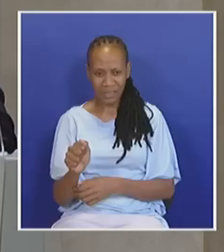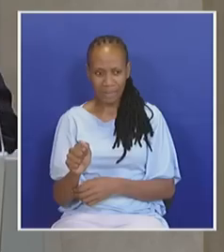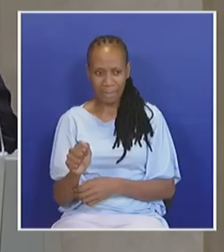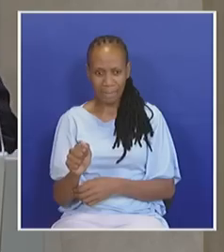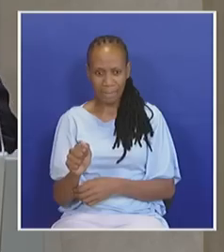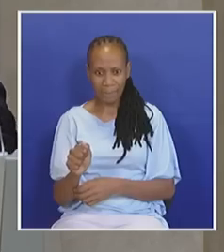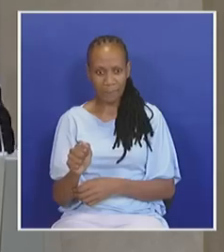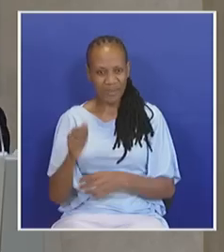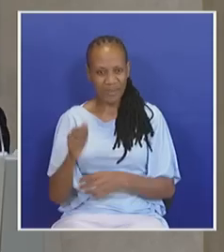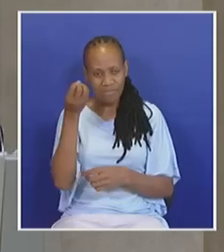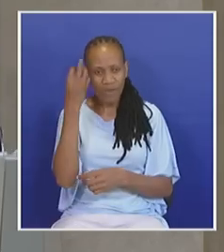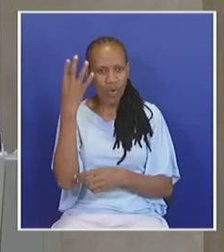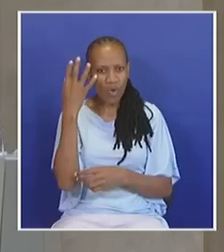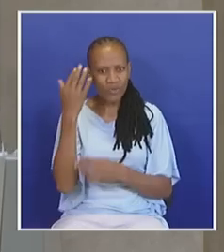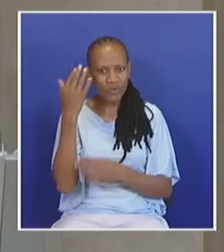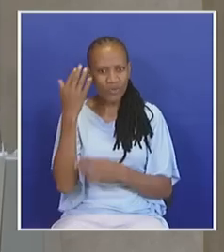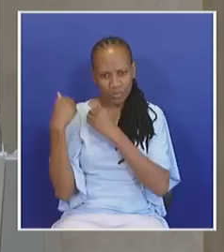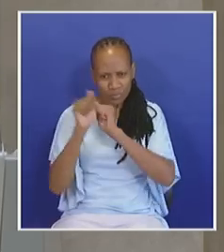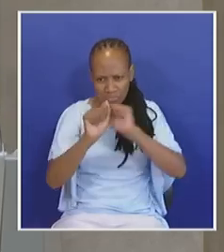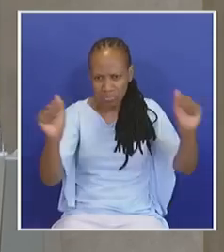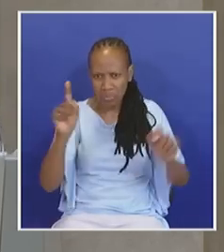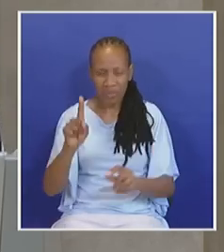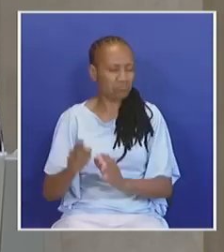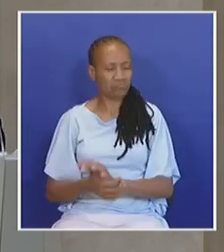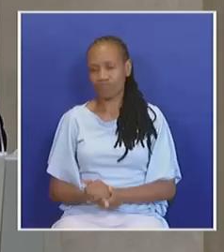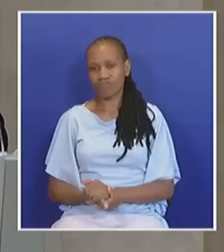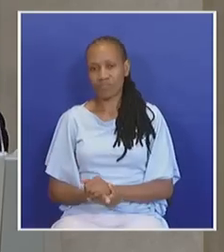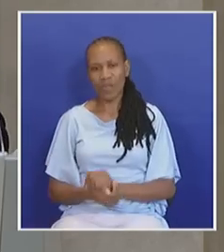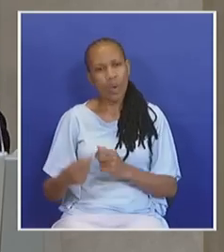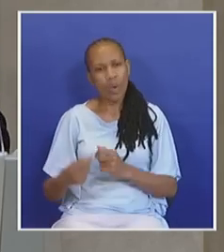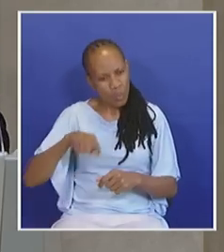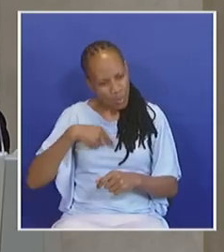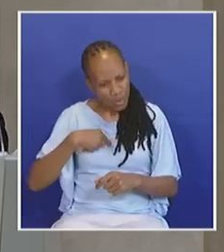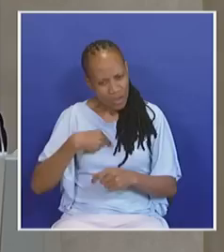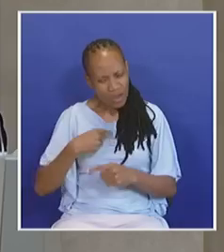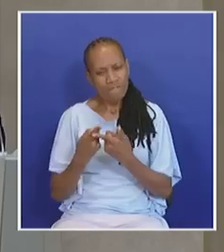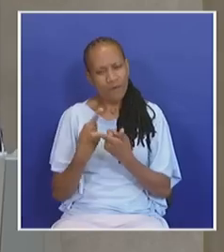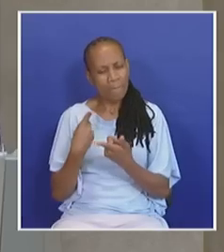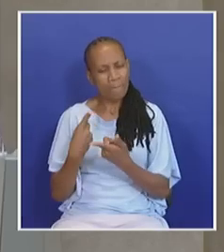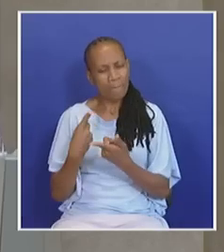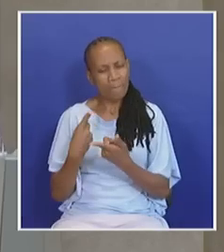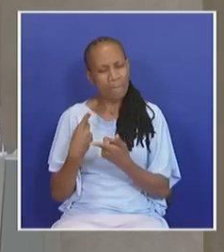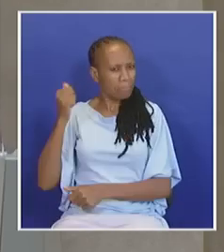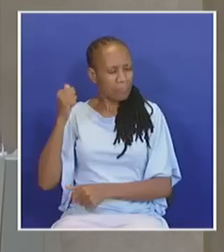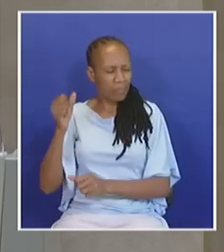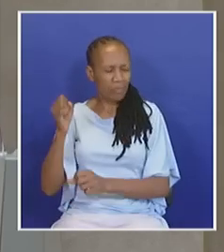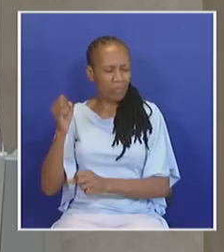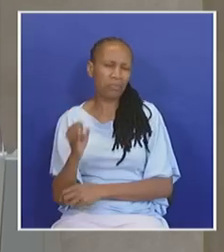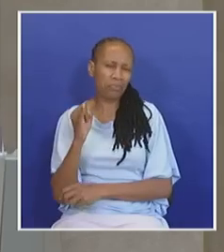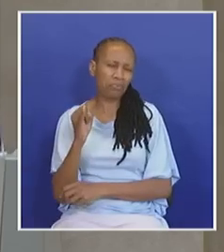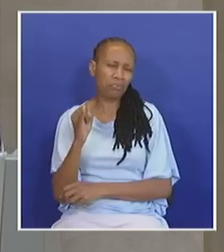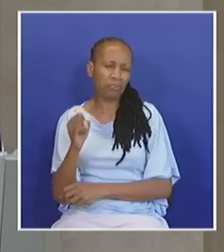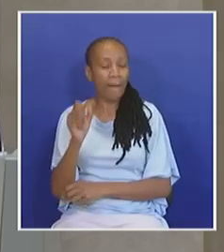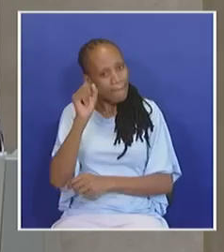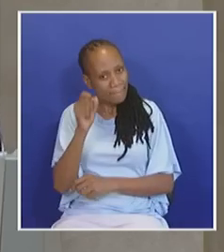hand. We come from a painful past, and yet we have the legacy